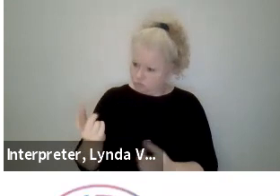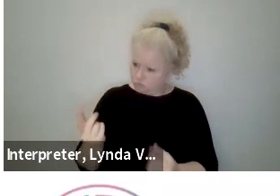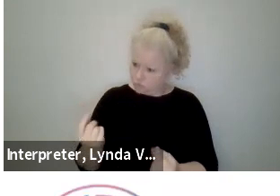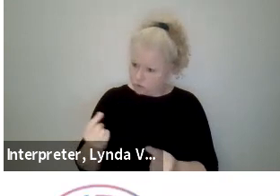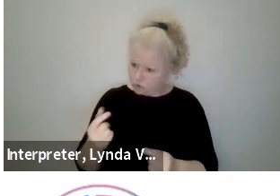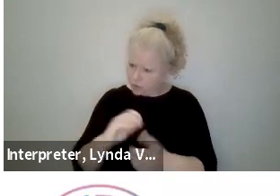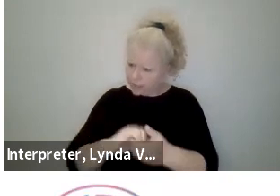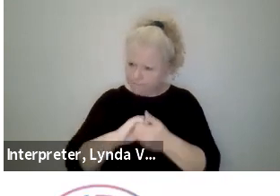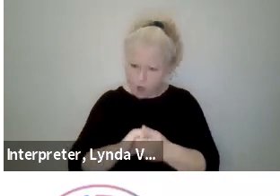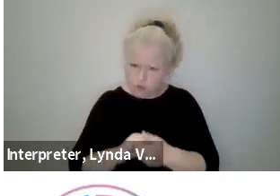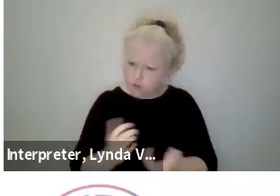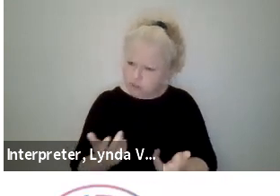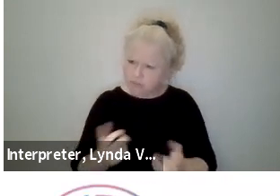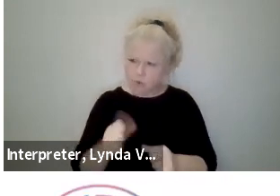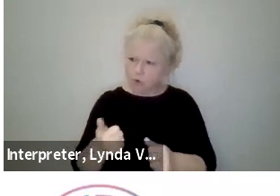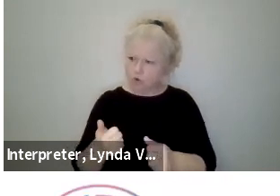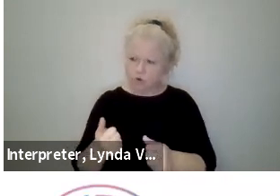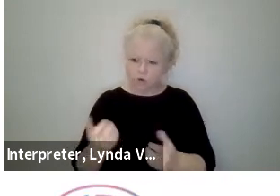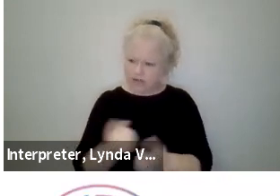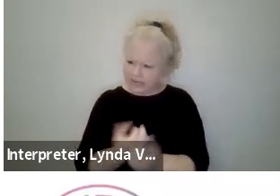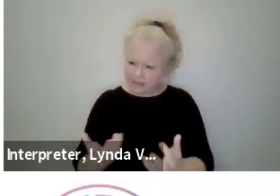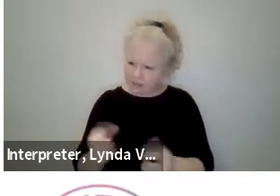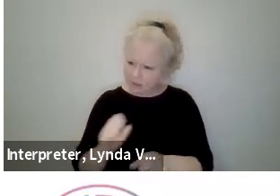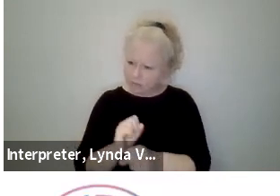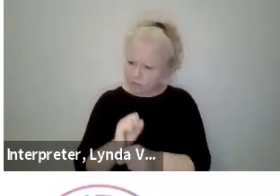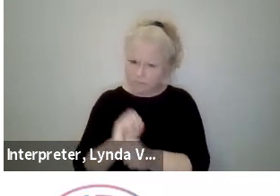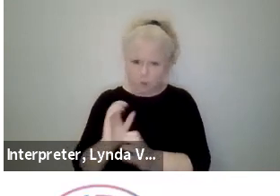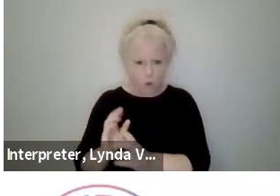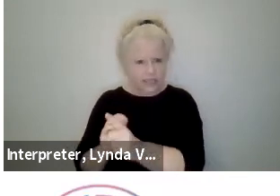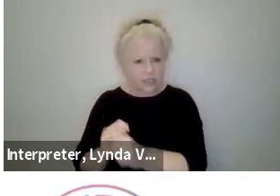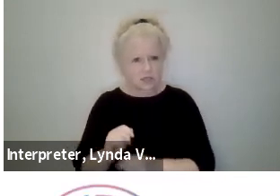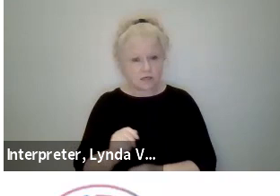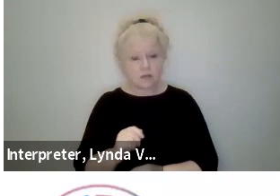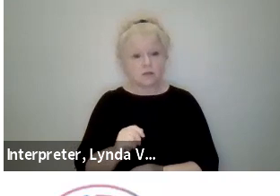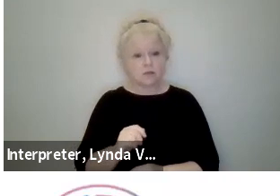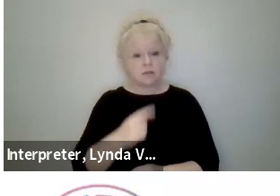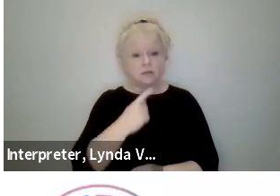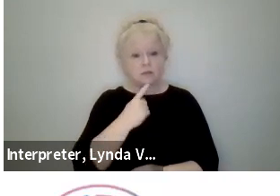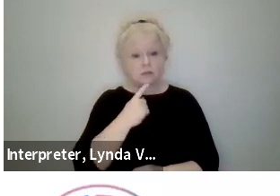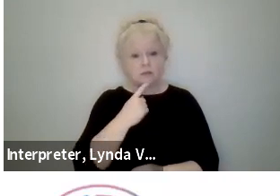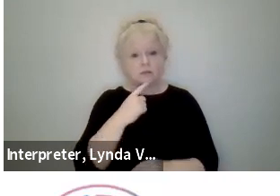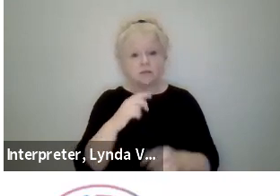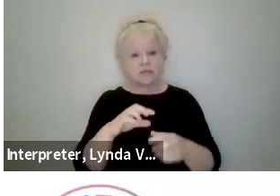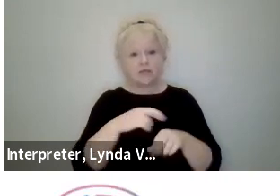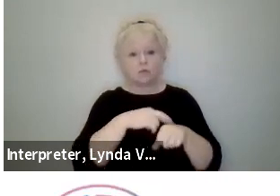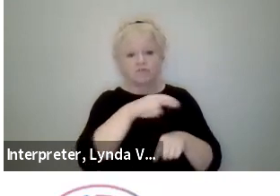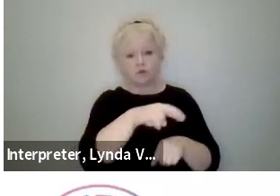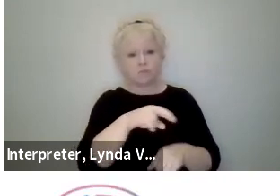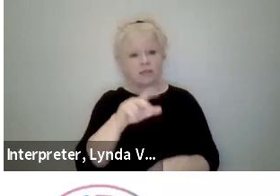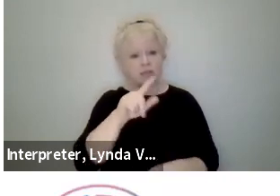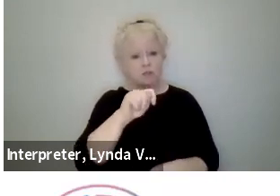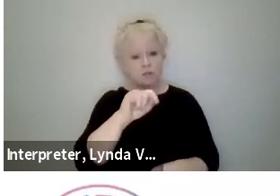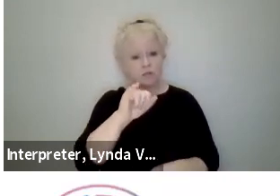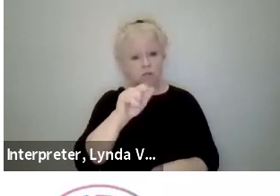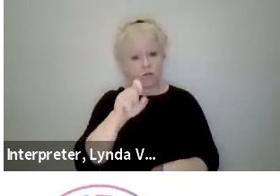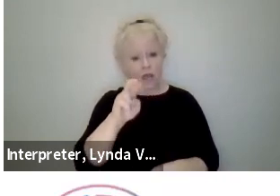of partnership or do any onboarding with employees? And he directed me, this is how I met Tyler in April. We